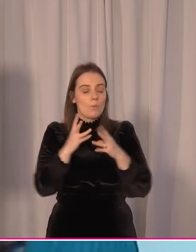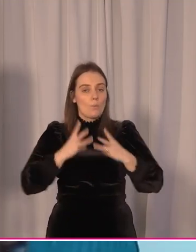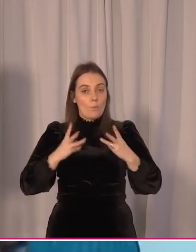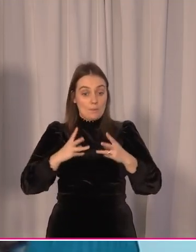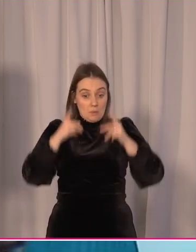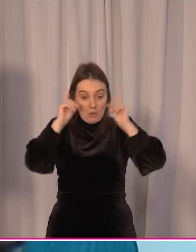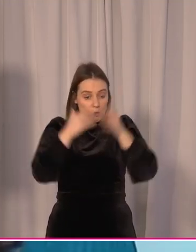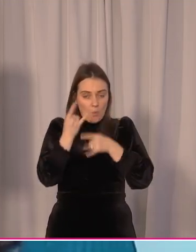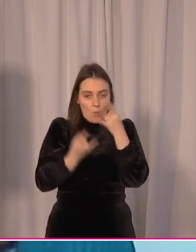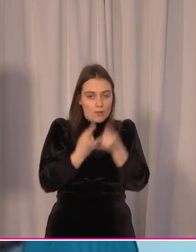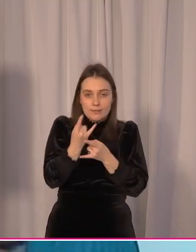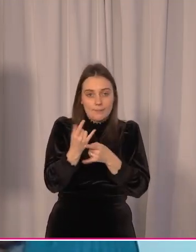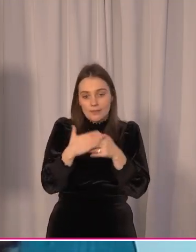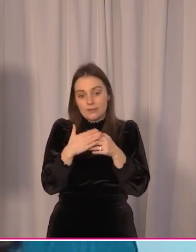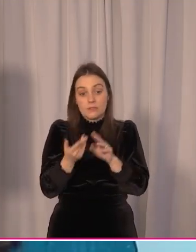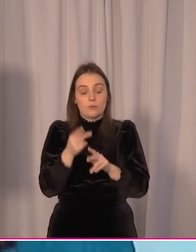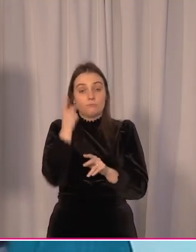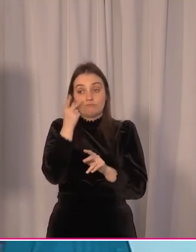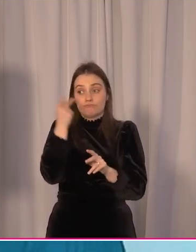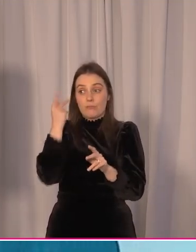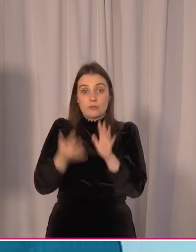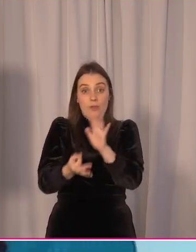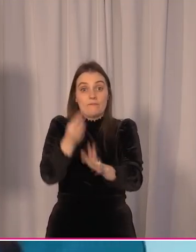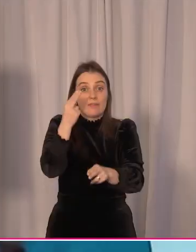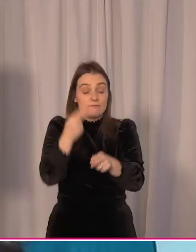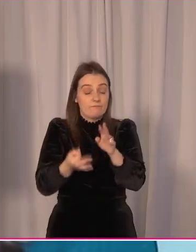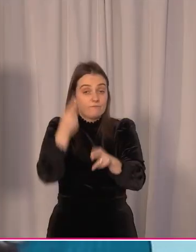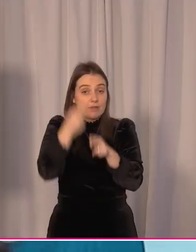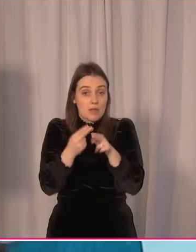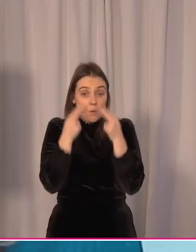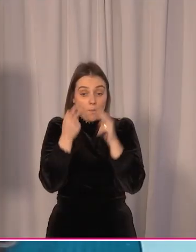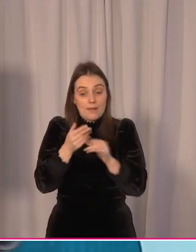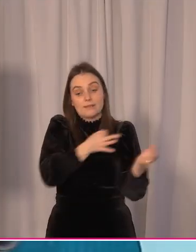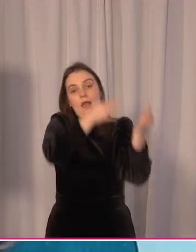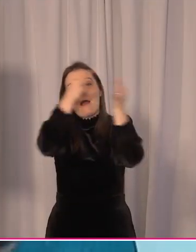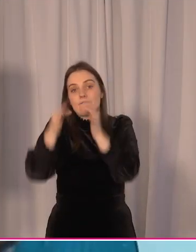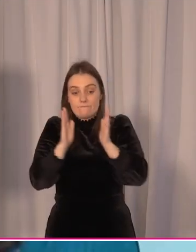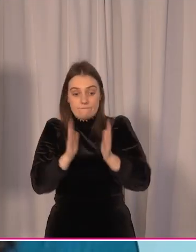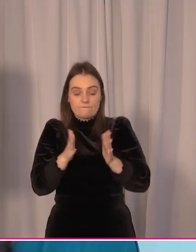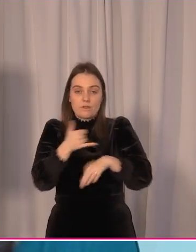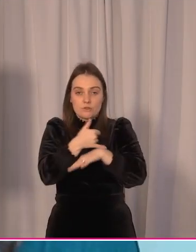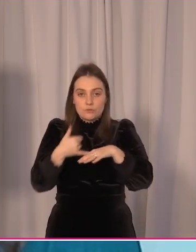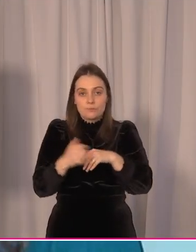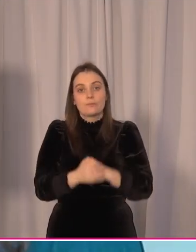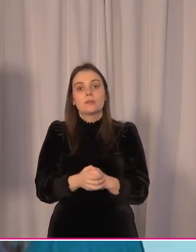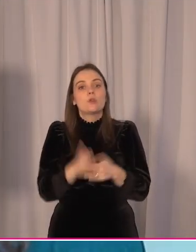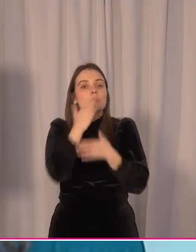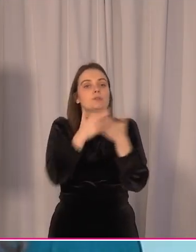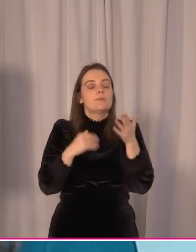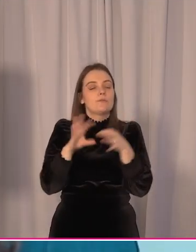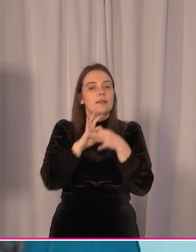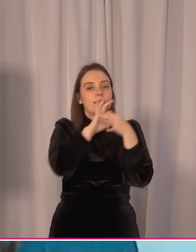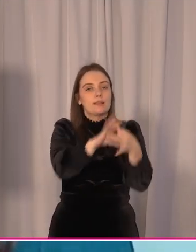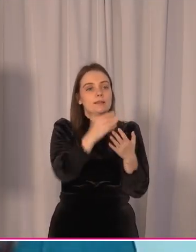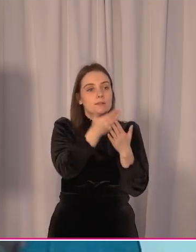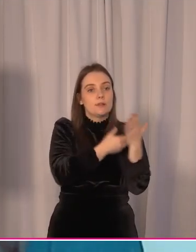all what's happening until later on, if they actually find out. Some of this is due to legal capacity laws, and this goes